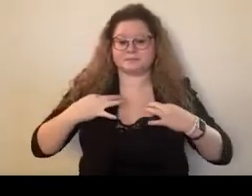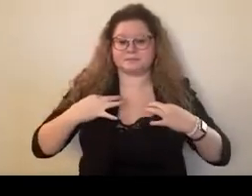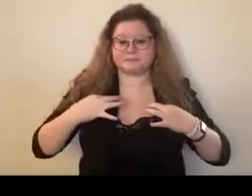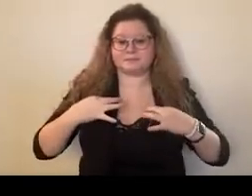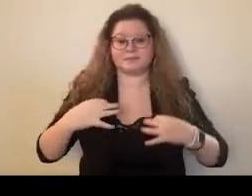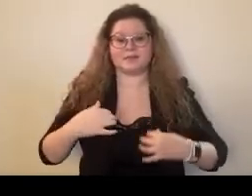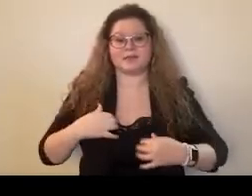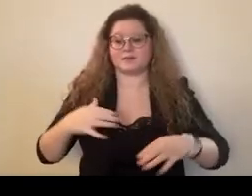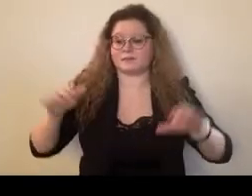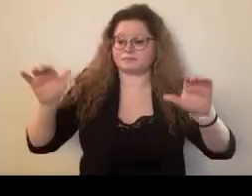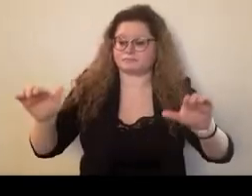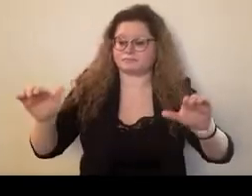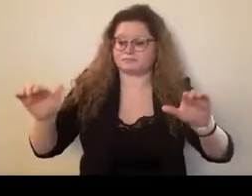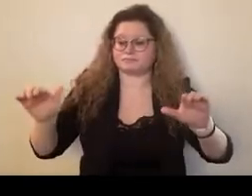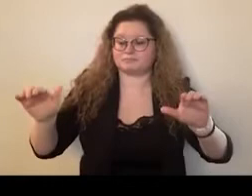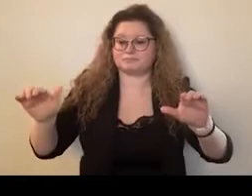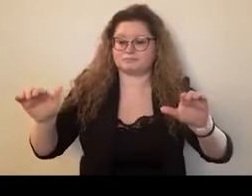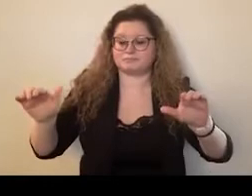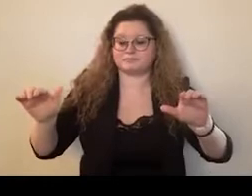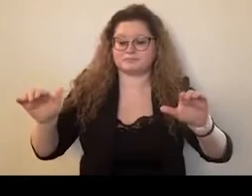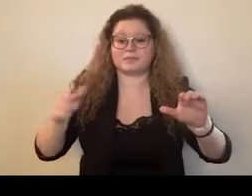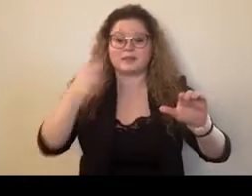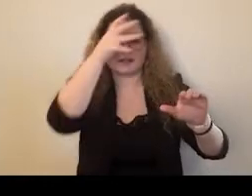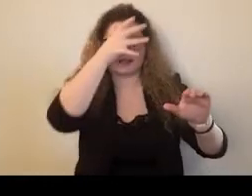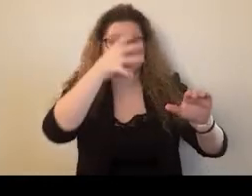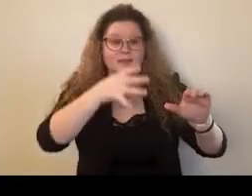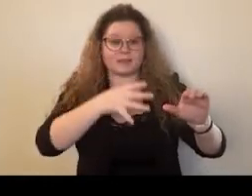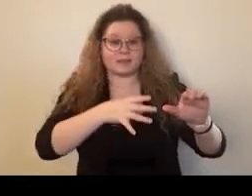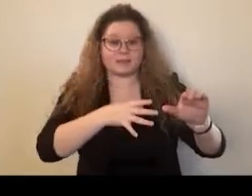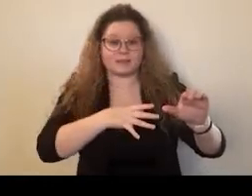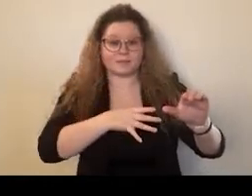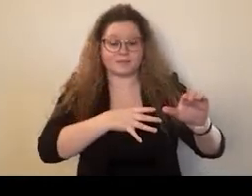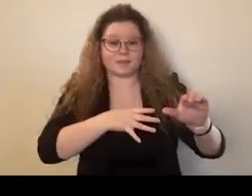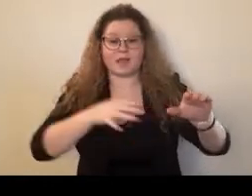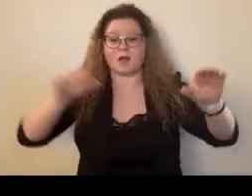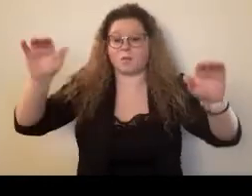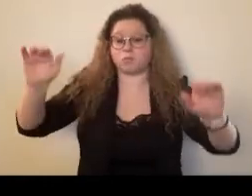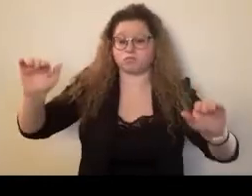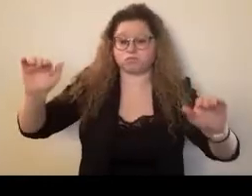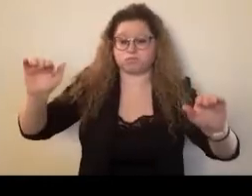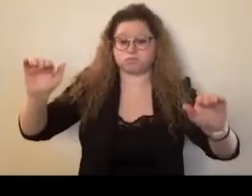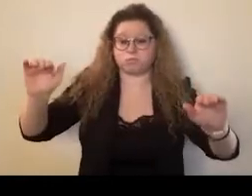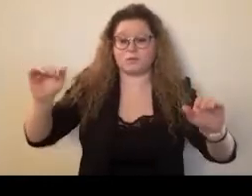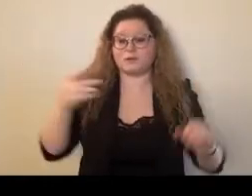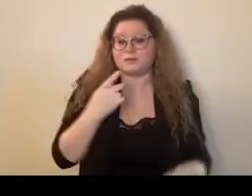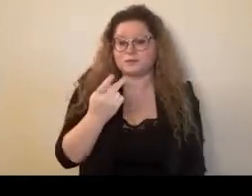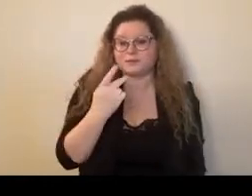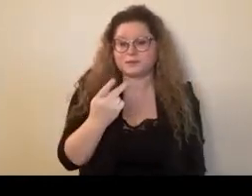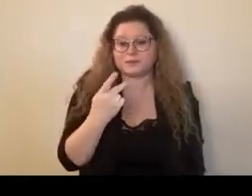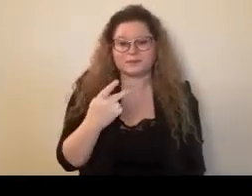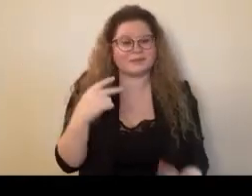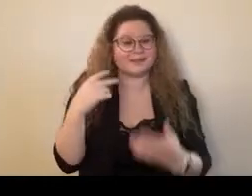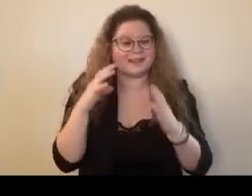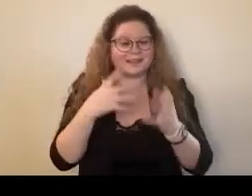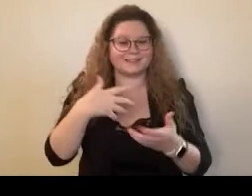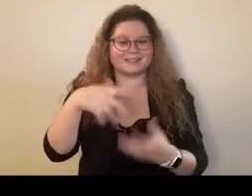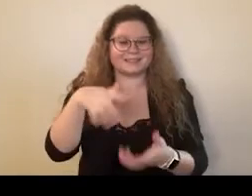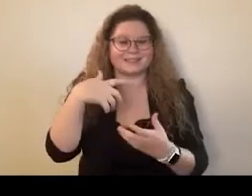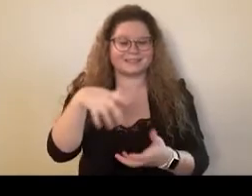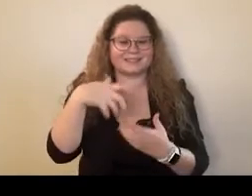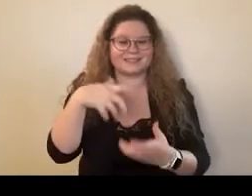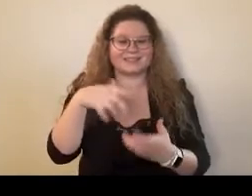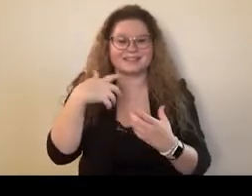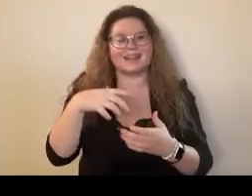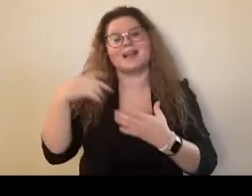at the bicep and is holding his hand as in the waltz position, and they're laughing together in unity as